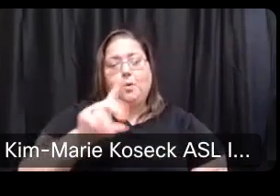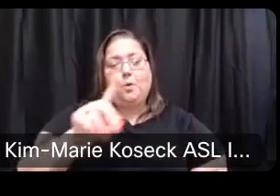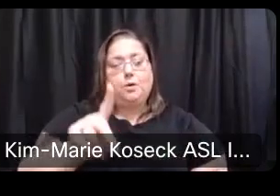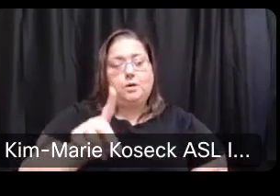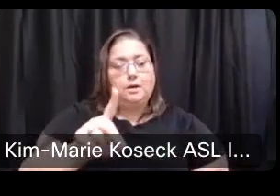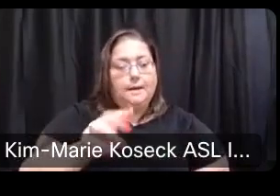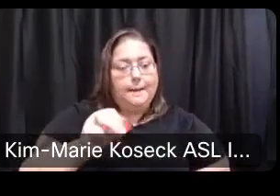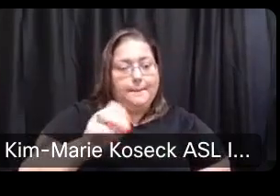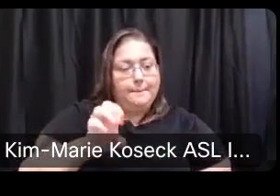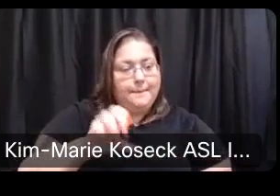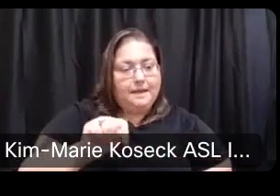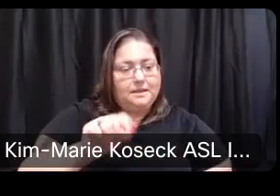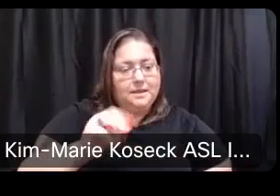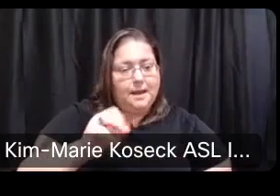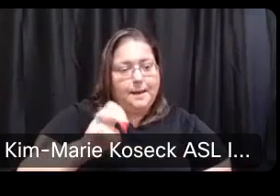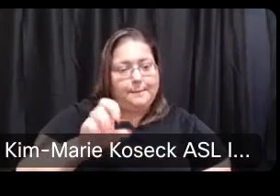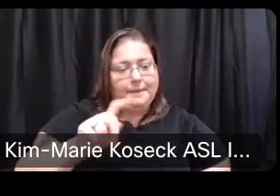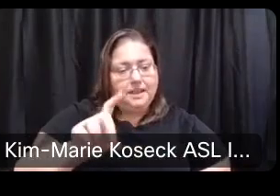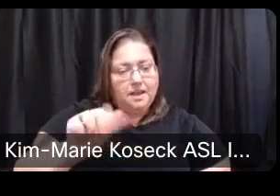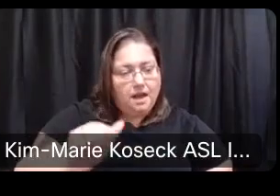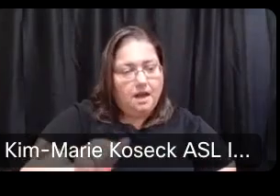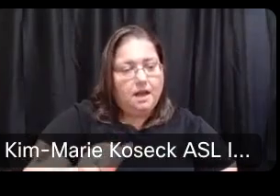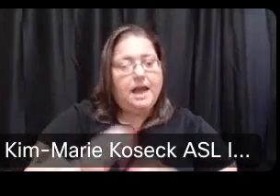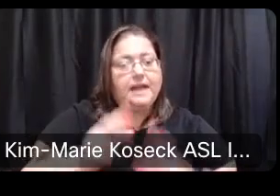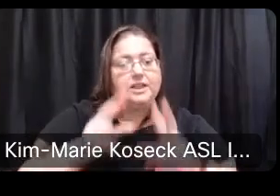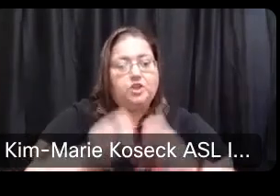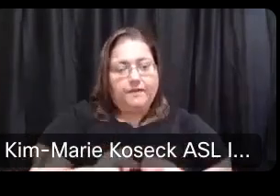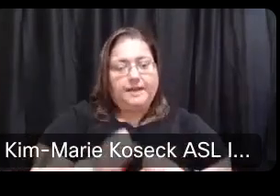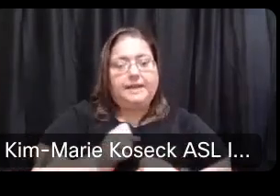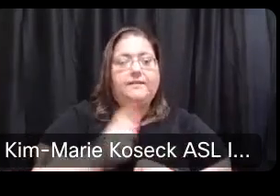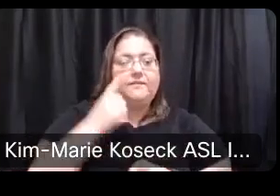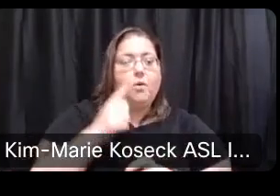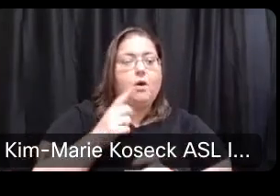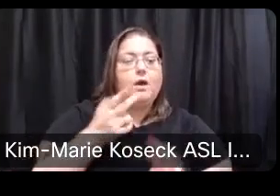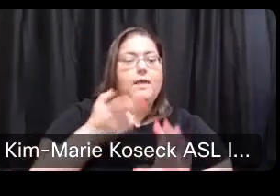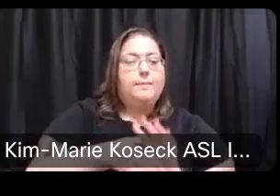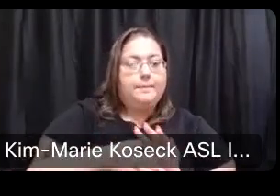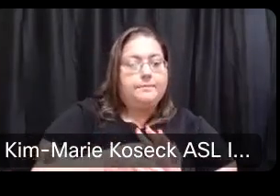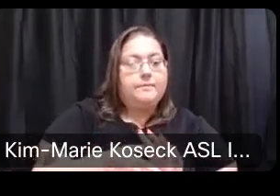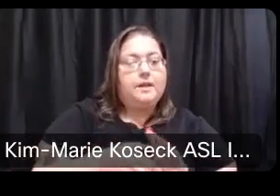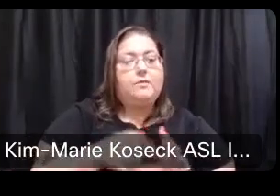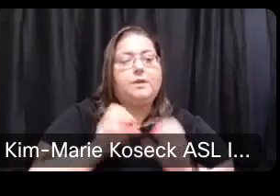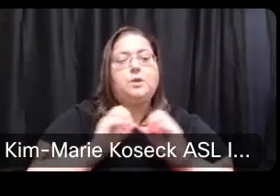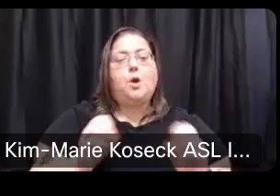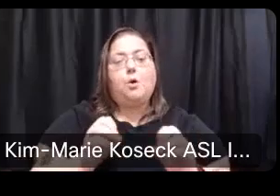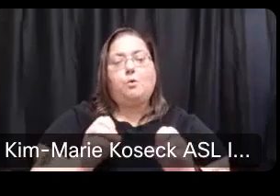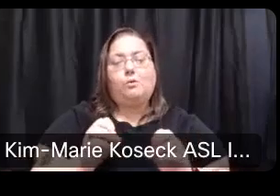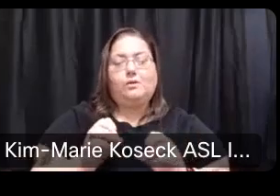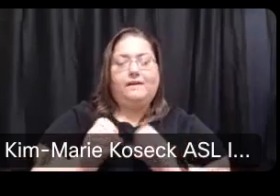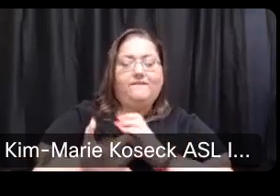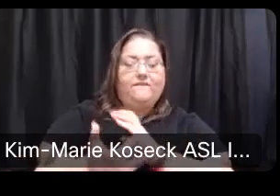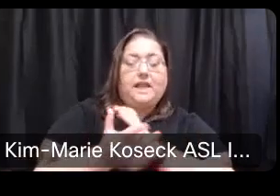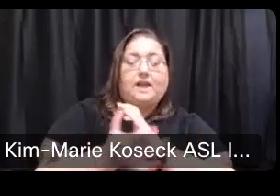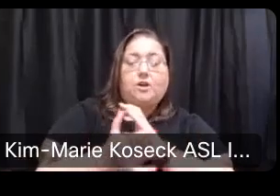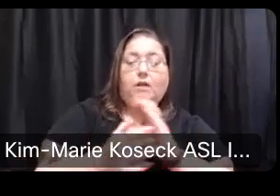and both online and mail-in surveys, ensuring participation from those with and without digital access.